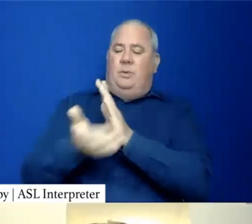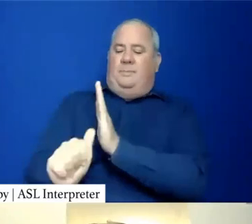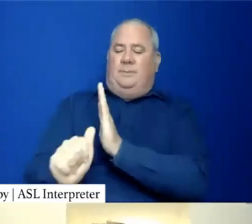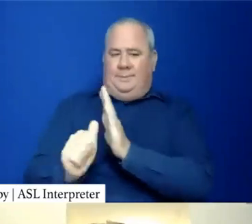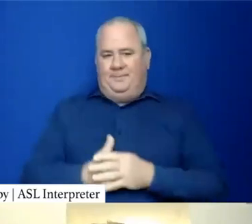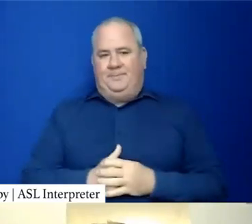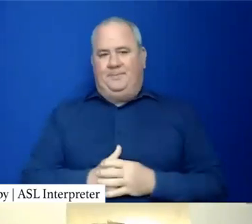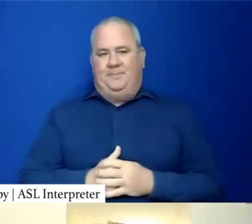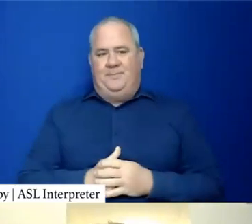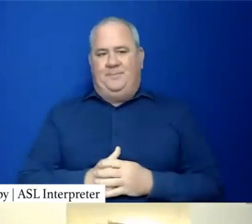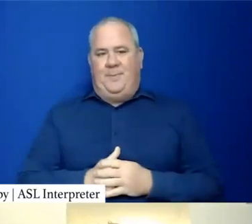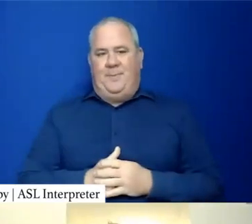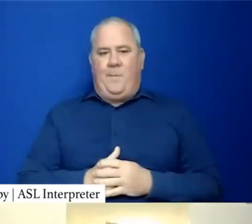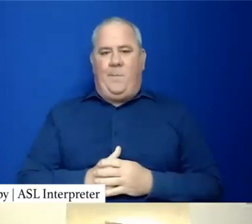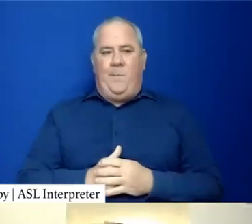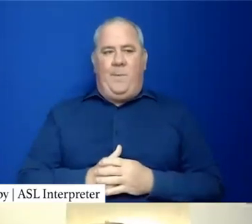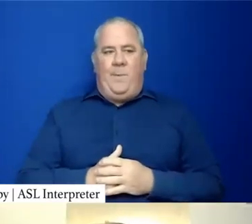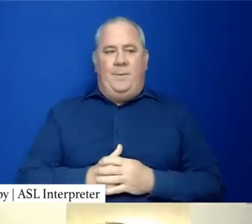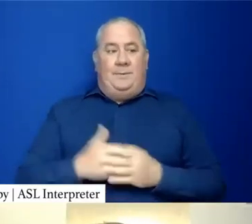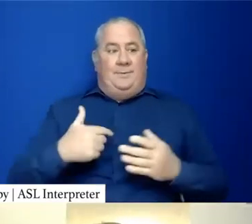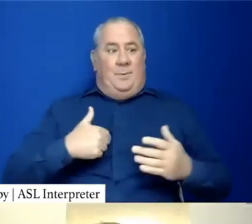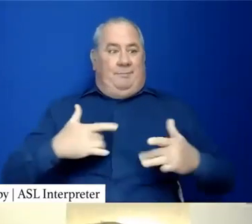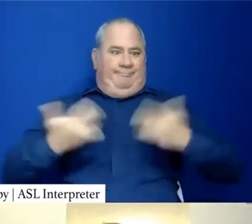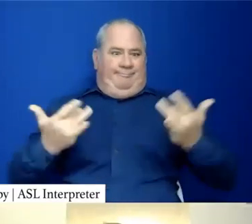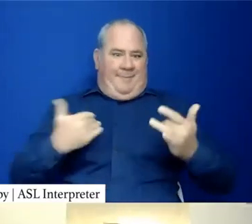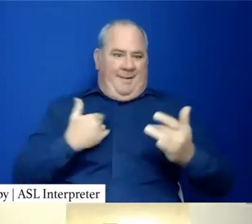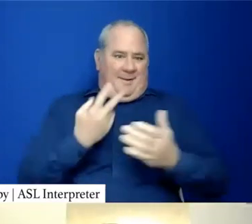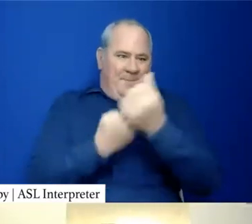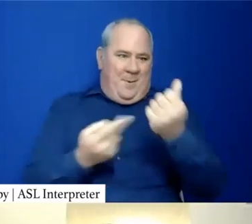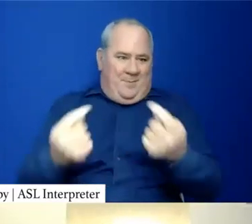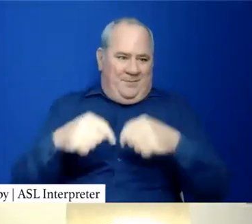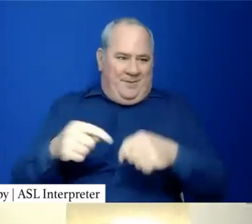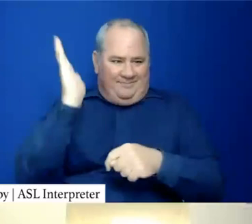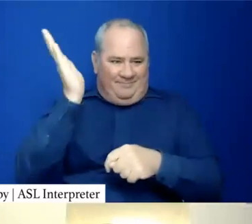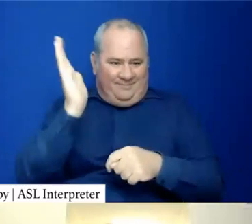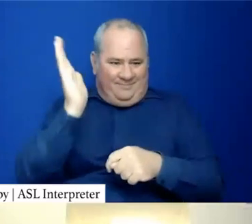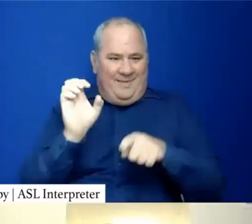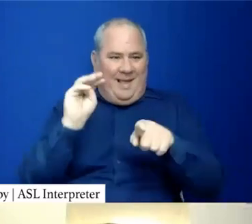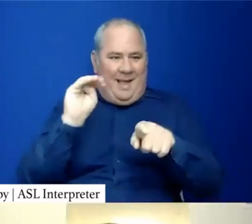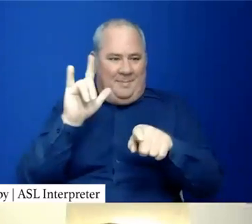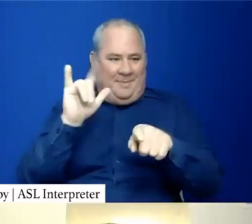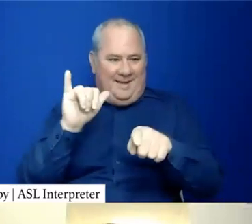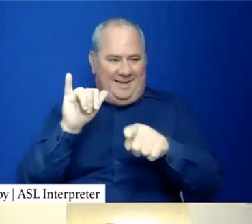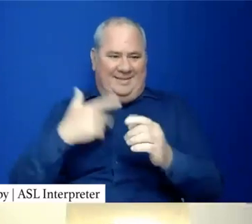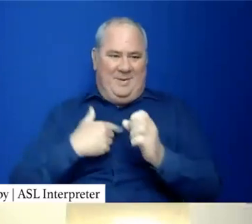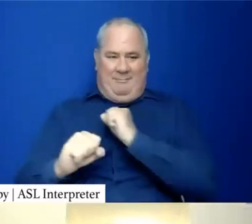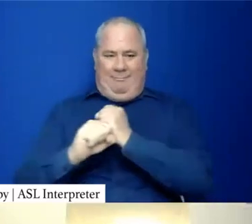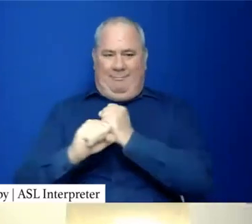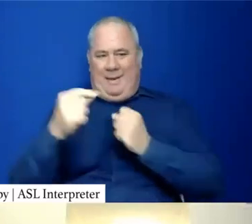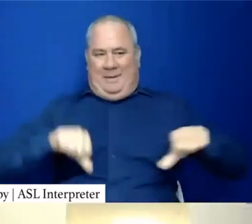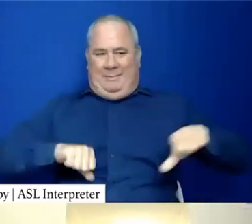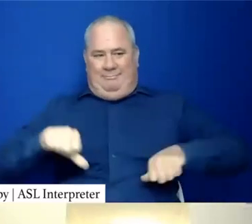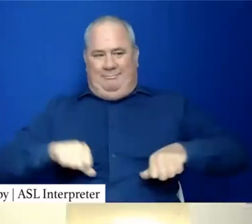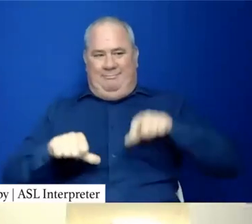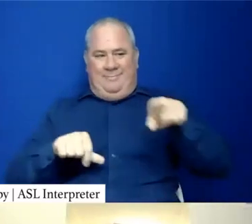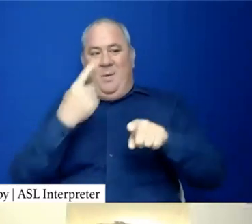of you here, and especially because, Emily, I feel like I get to brag a little bit. I am one of the people who wrote a chapter in